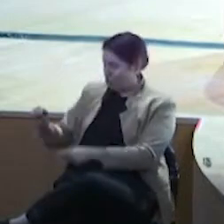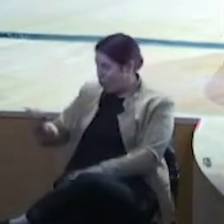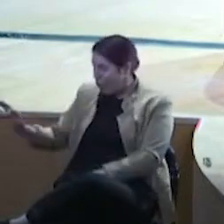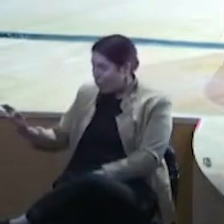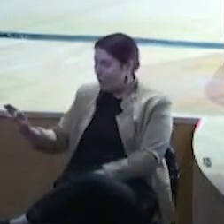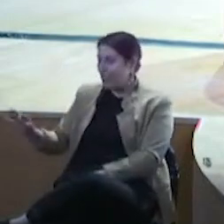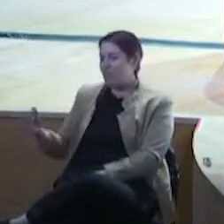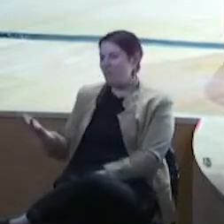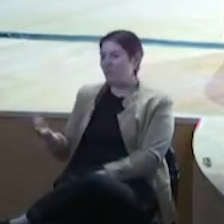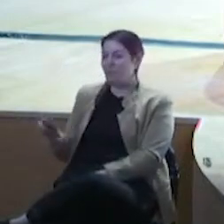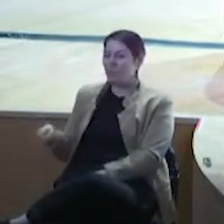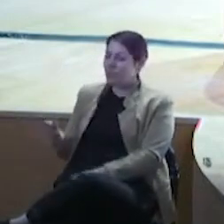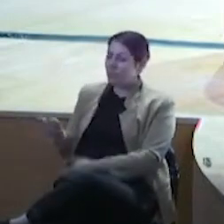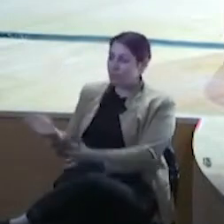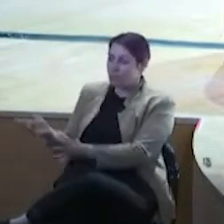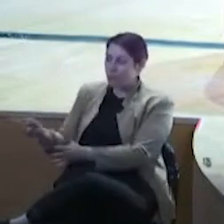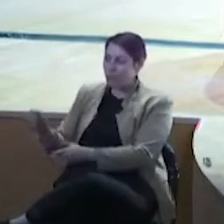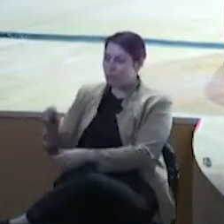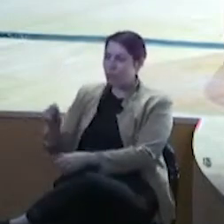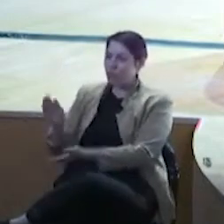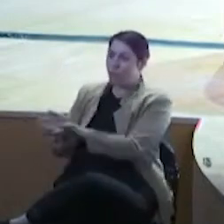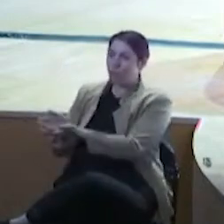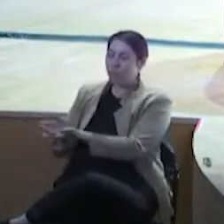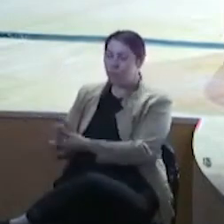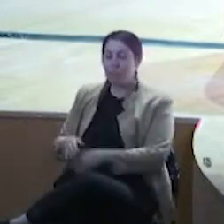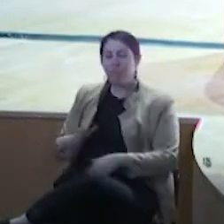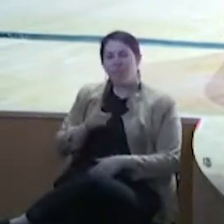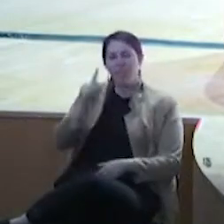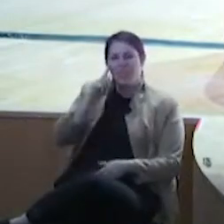very deeply around containered water.